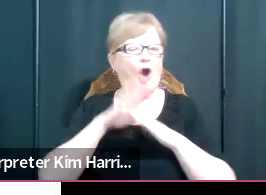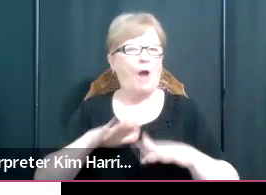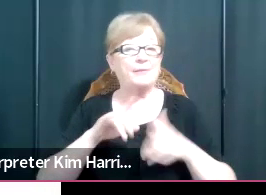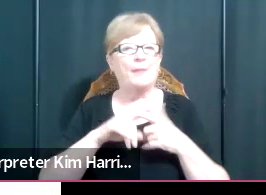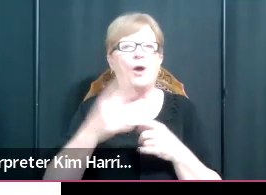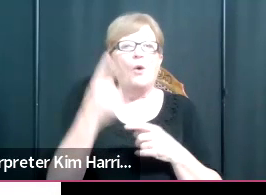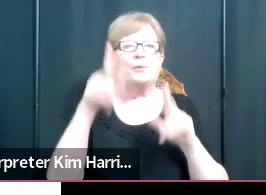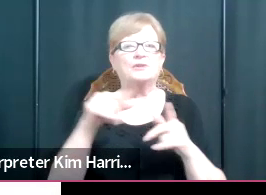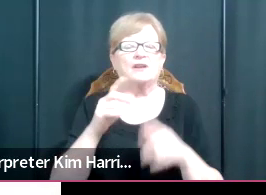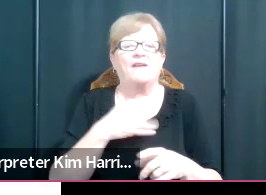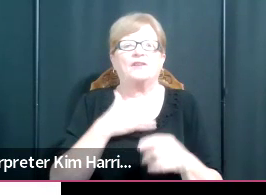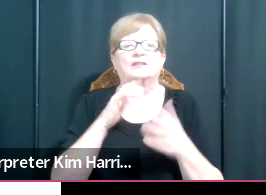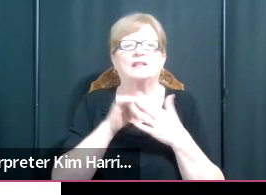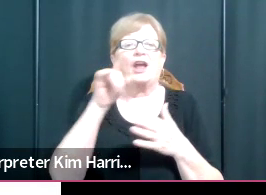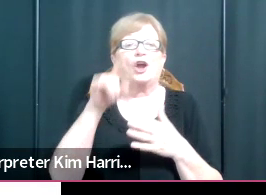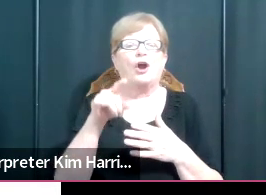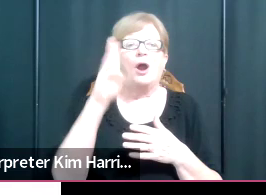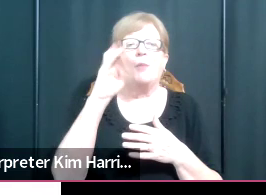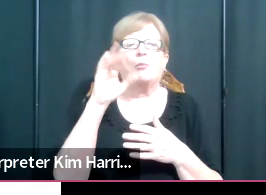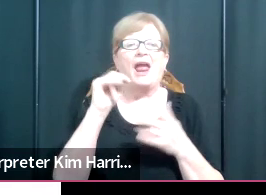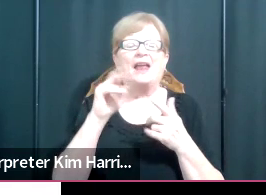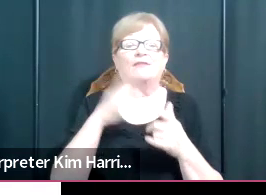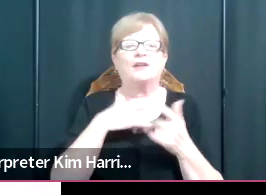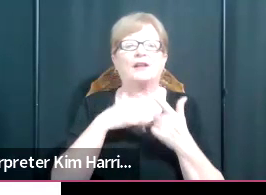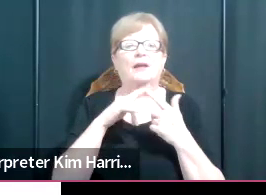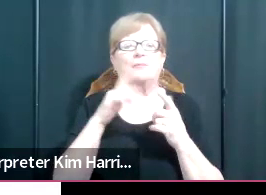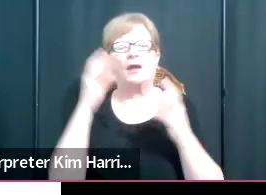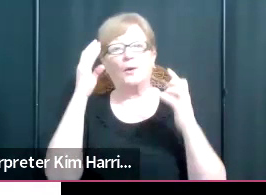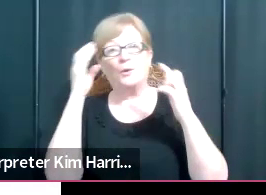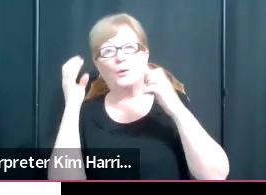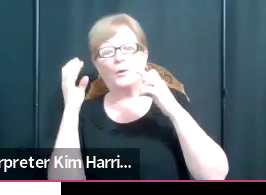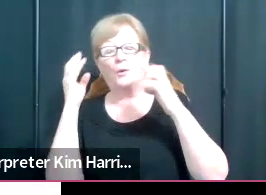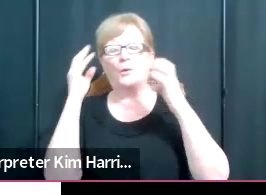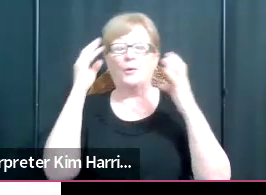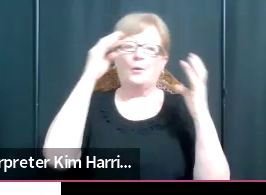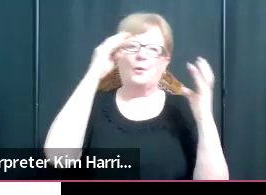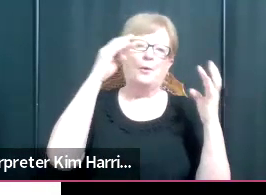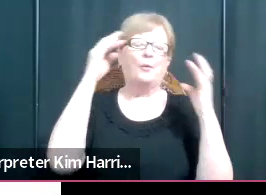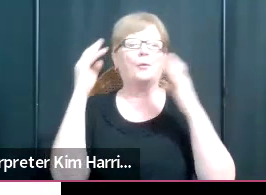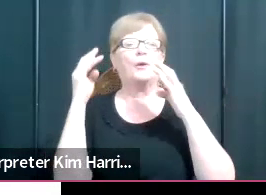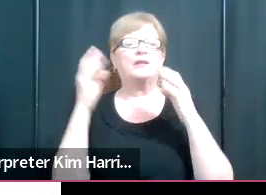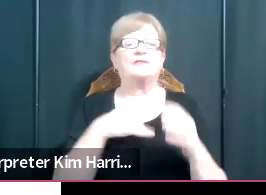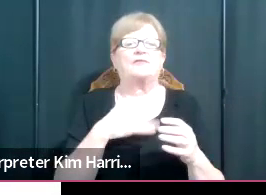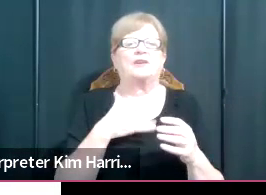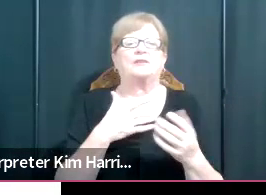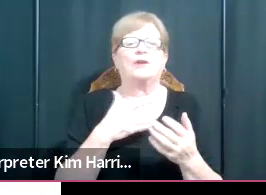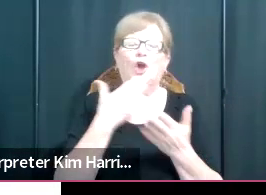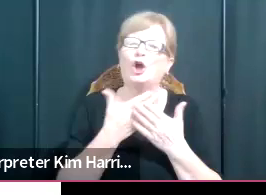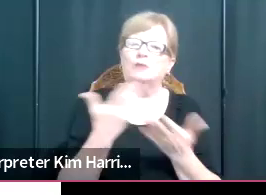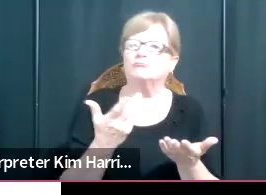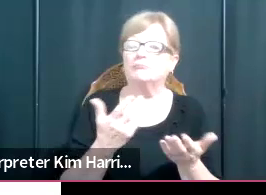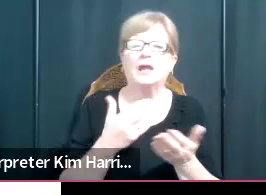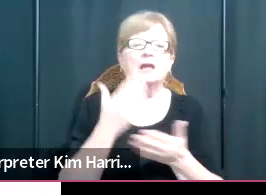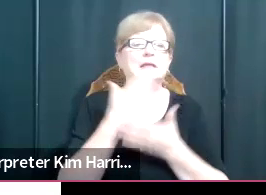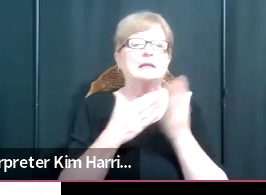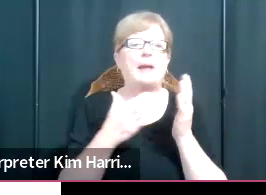as her brain being flossed, and she says that feels very good to her. So she uses it for that. Again, music can